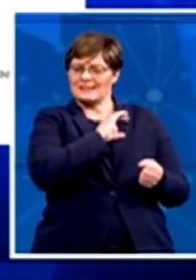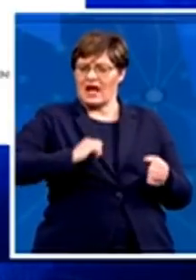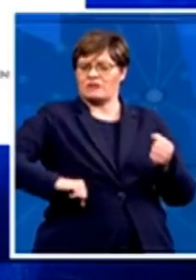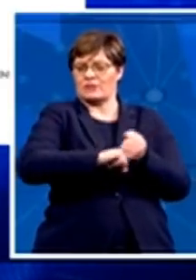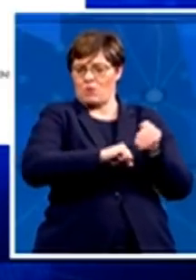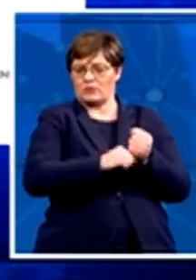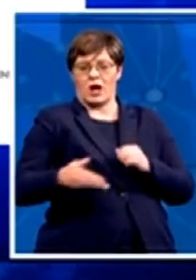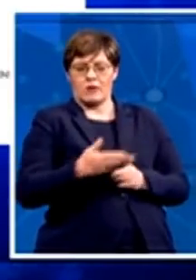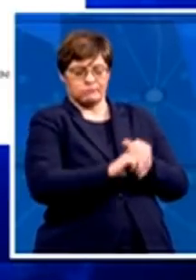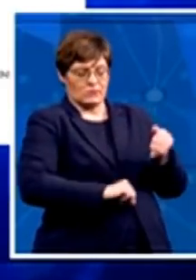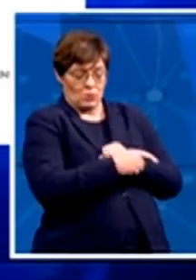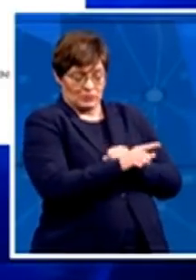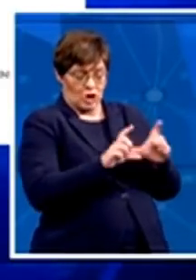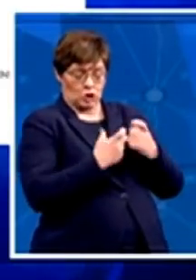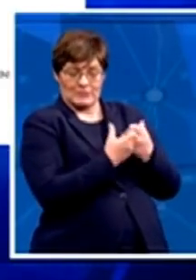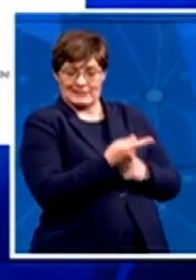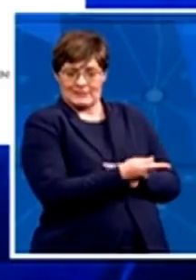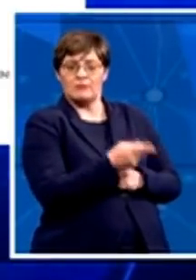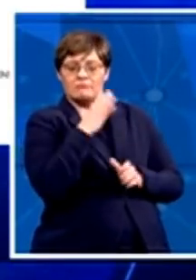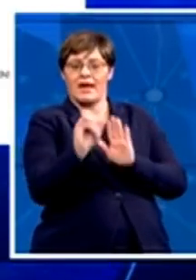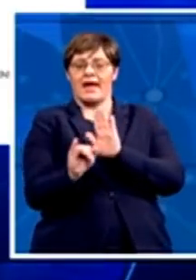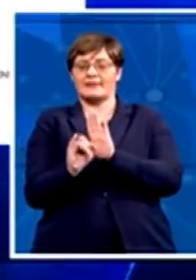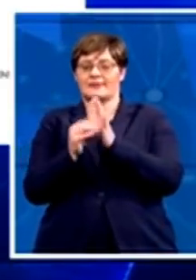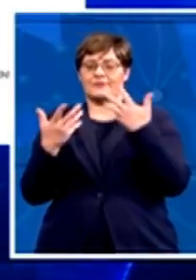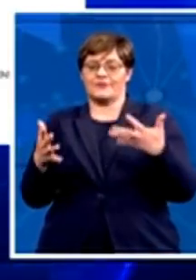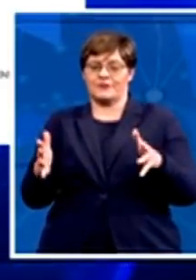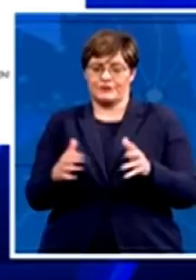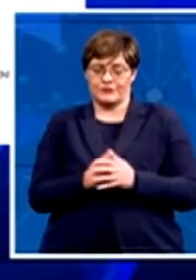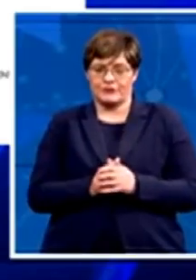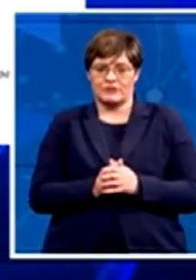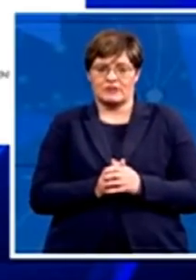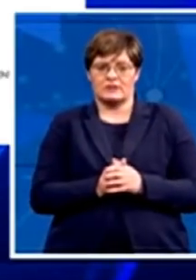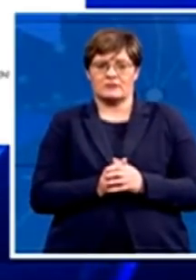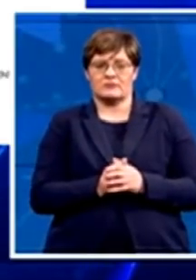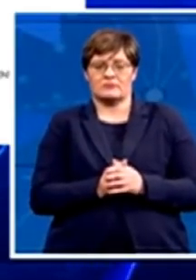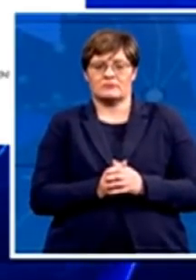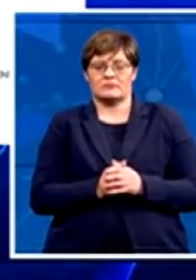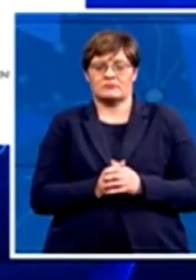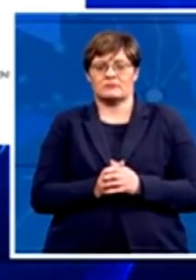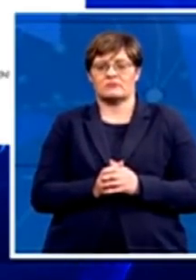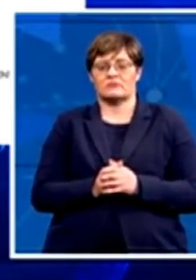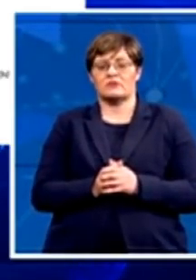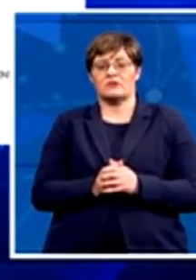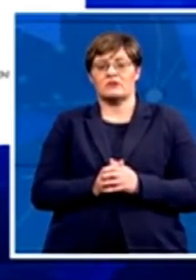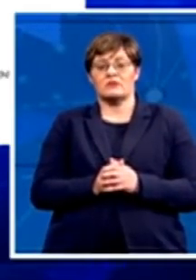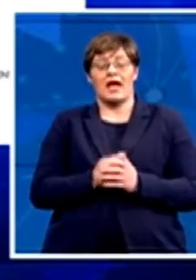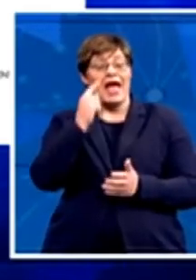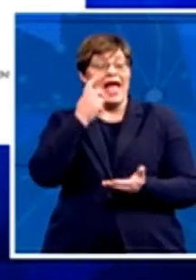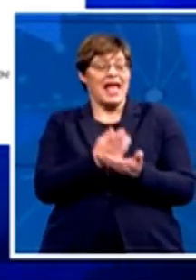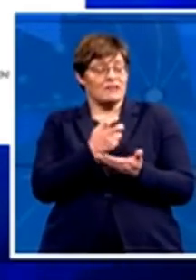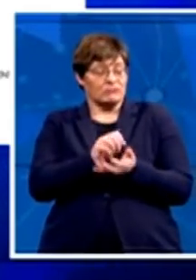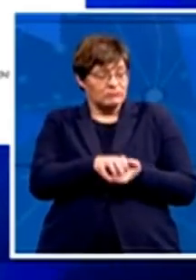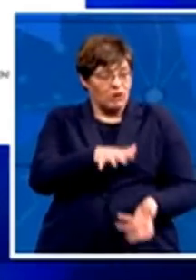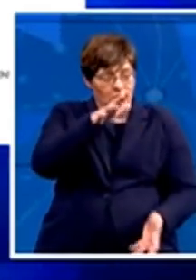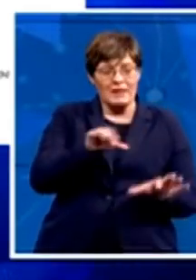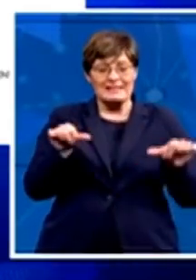been identified too. The risk here is that the volume of evidence and the size of the committee may lead to the